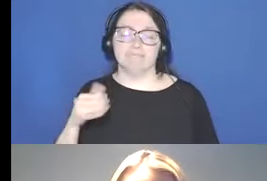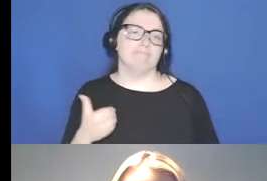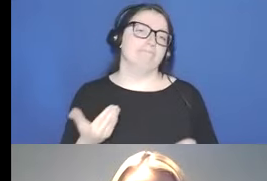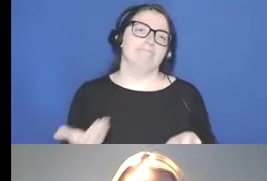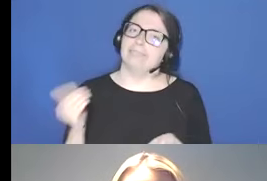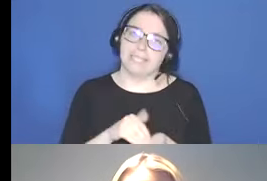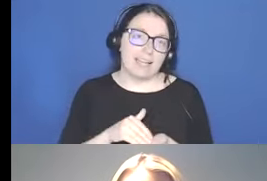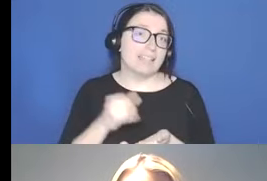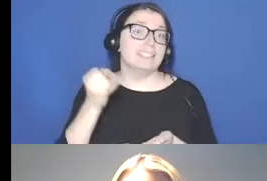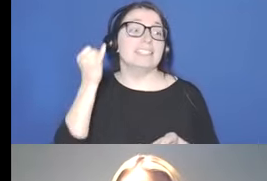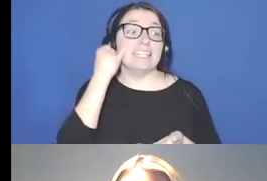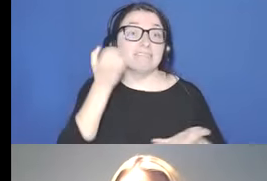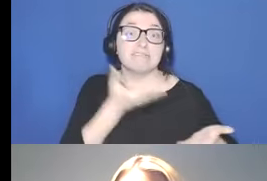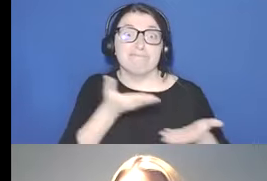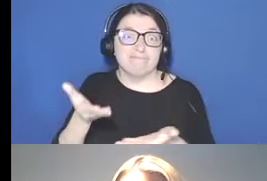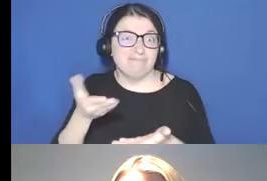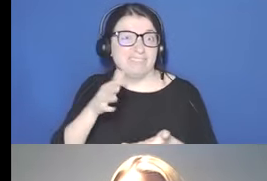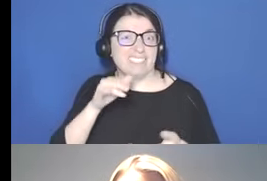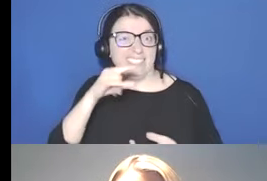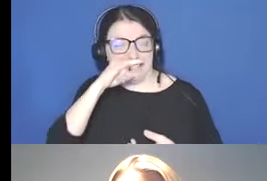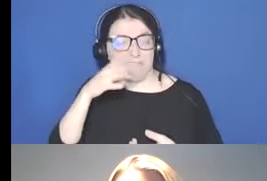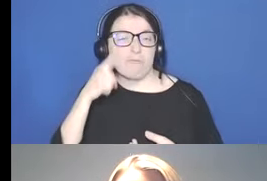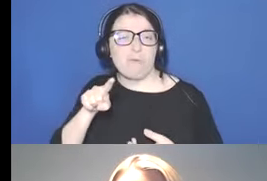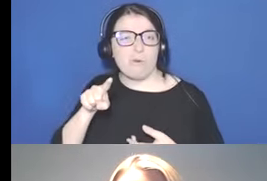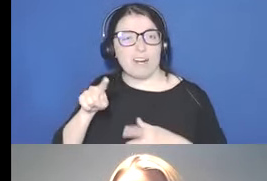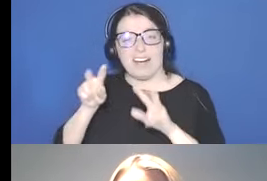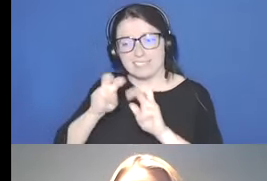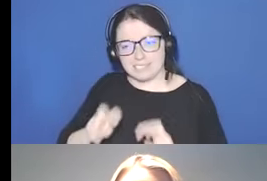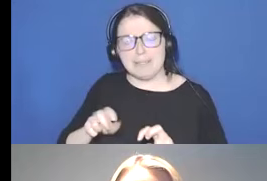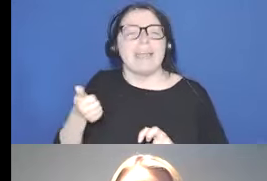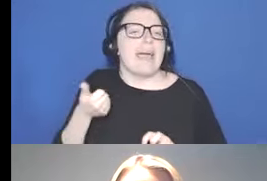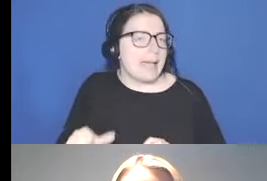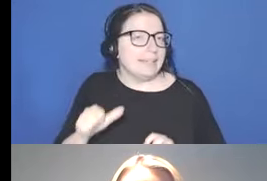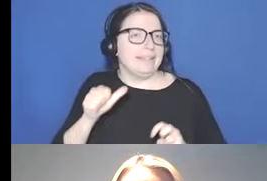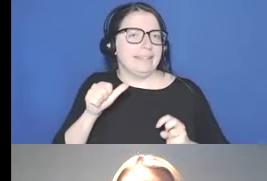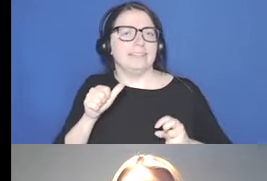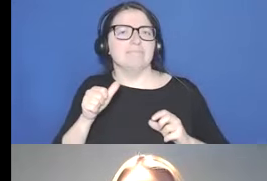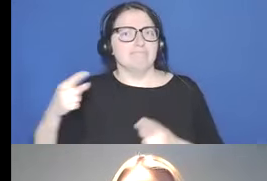an assessment, any kind of observations that you see your kid doing,